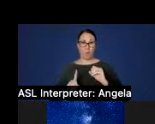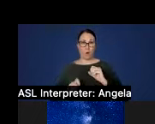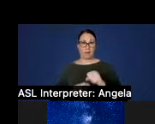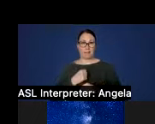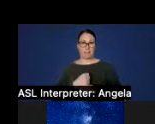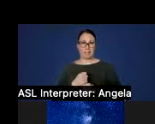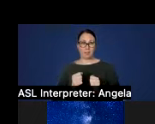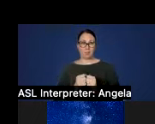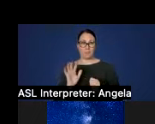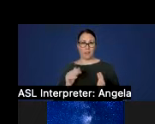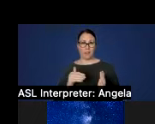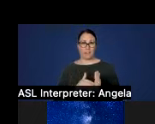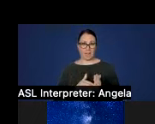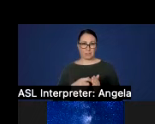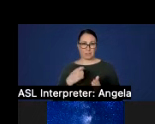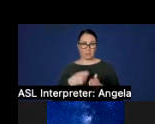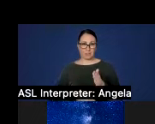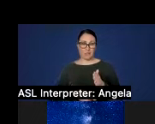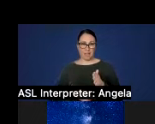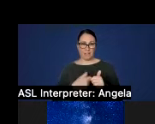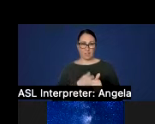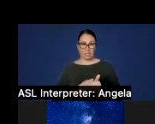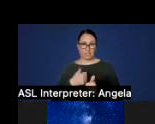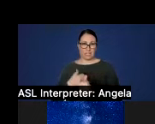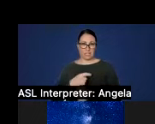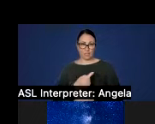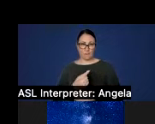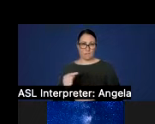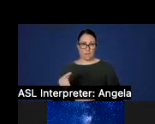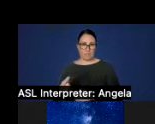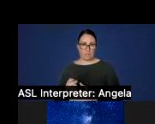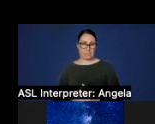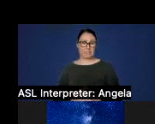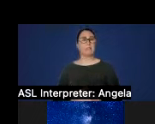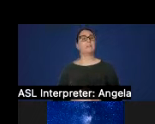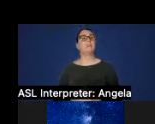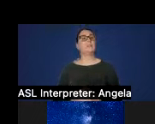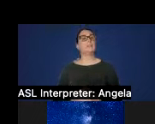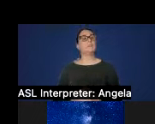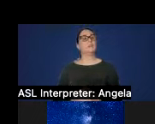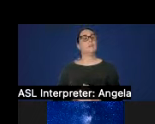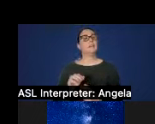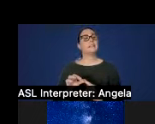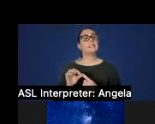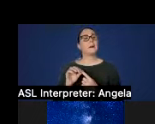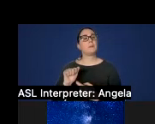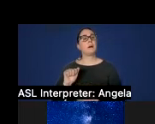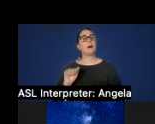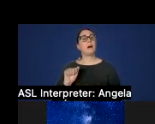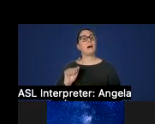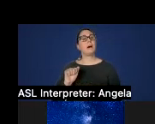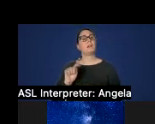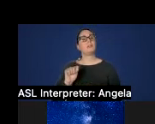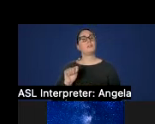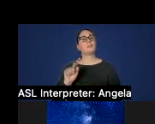per offense, unless the tribe is opted into TLOA, and then those sentencing maximums